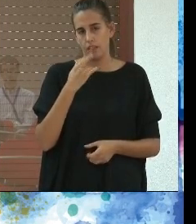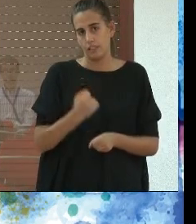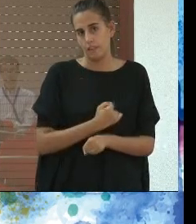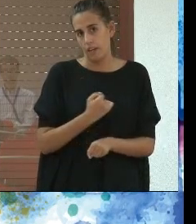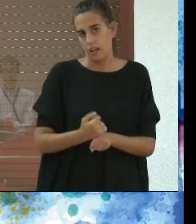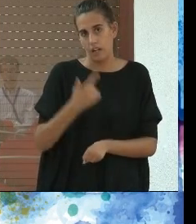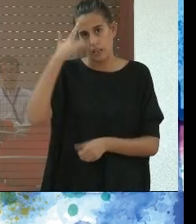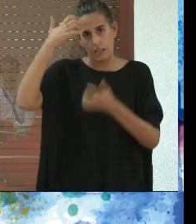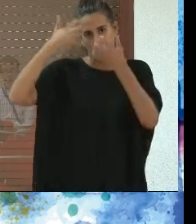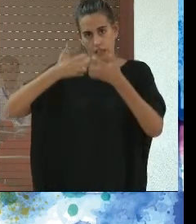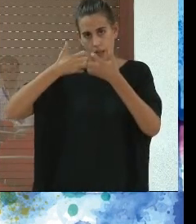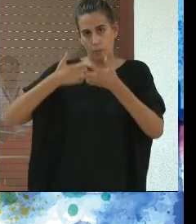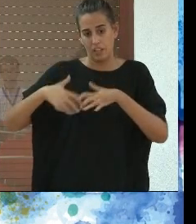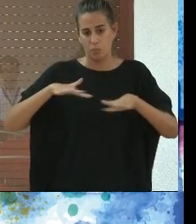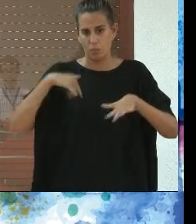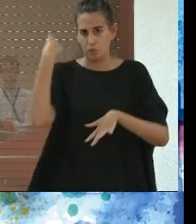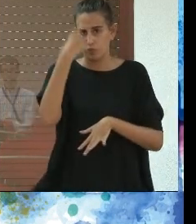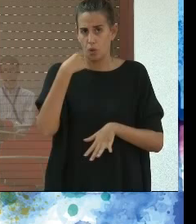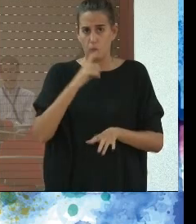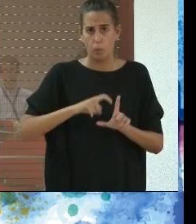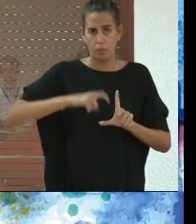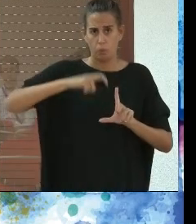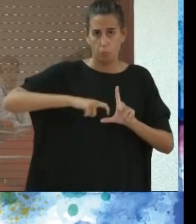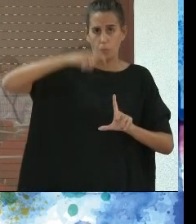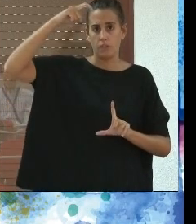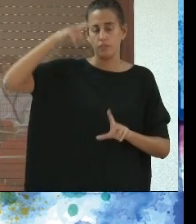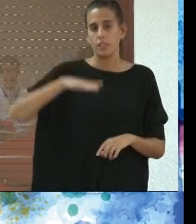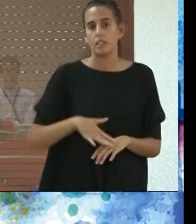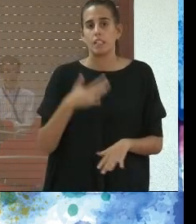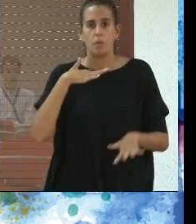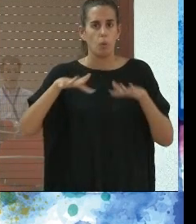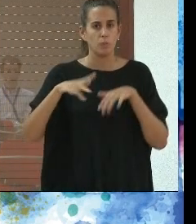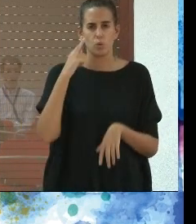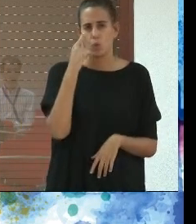And it's more complicated to work with brain signals than it is to work with